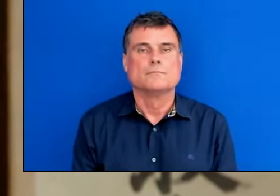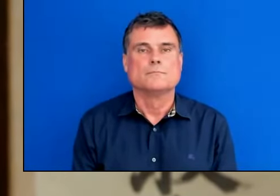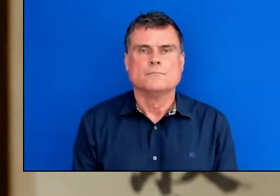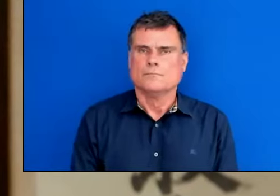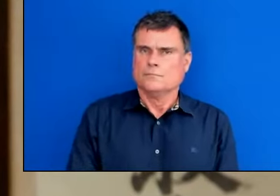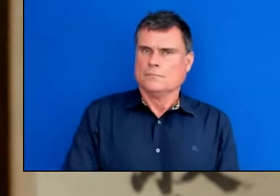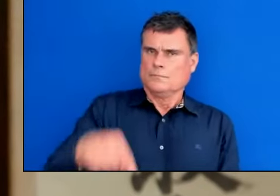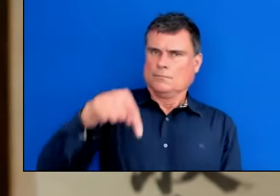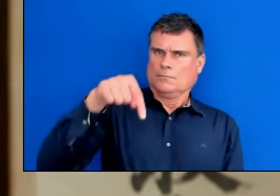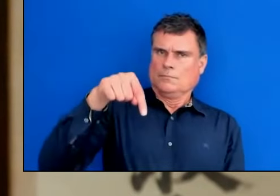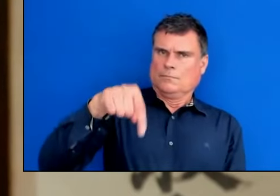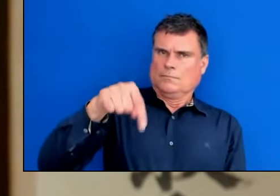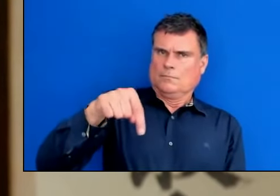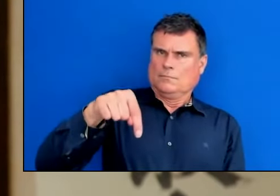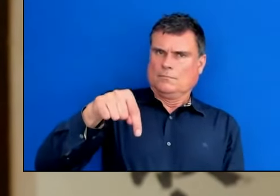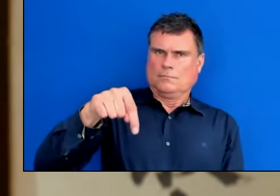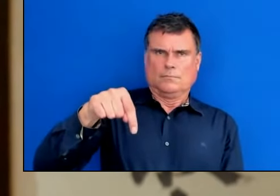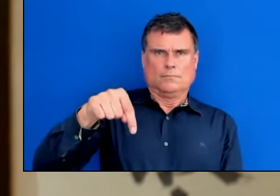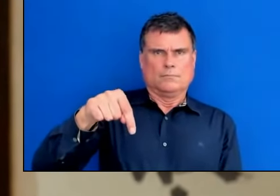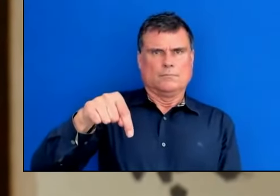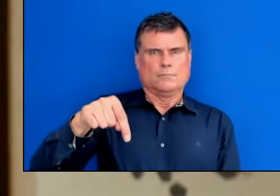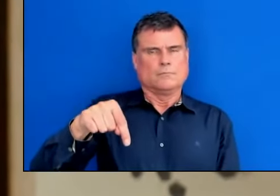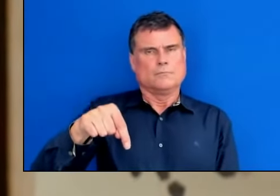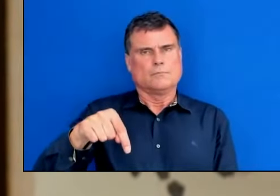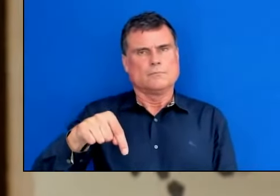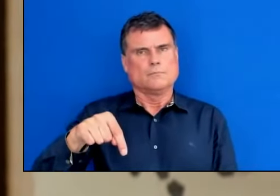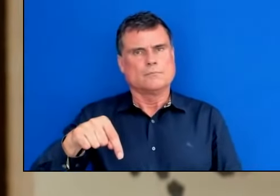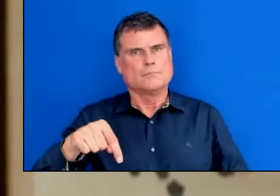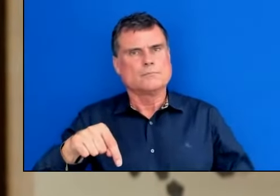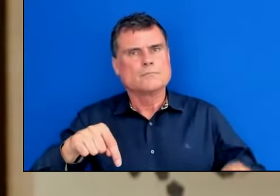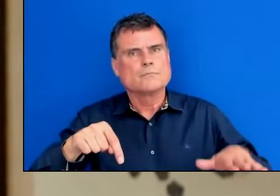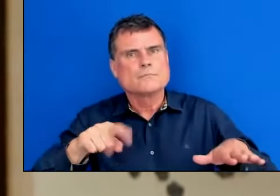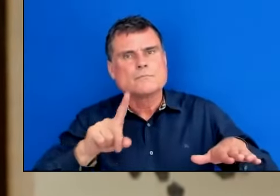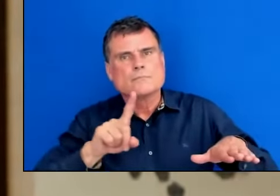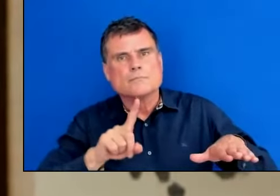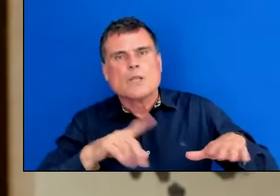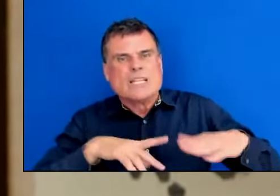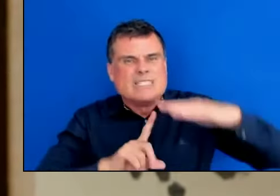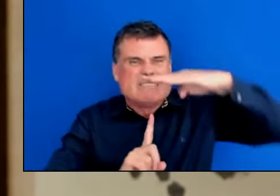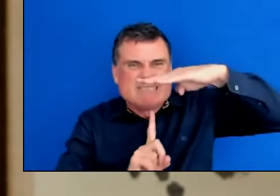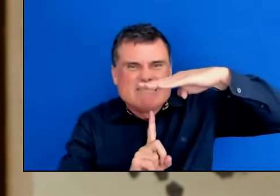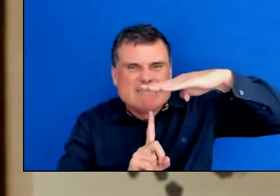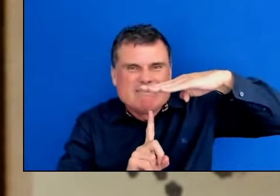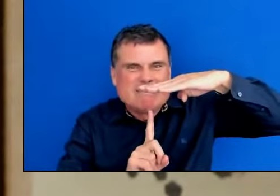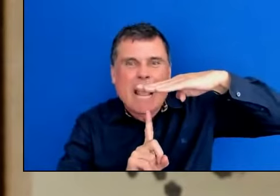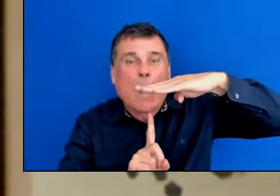I don't think these podiums were made for munchkins like me.